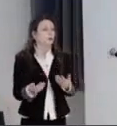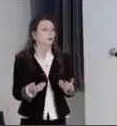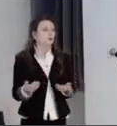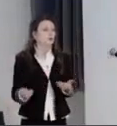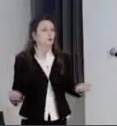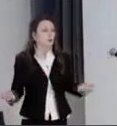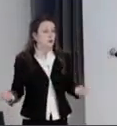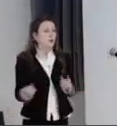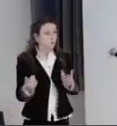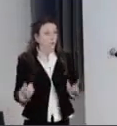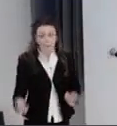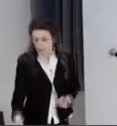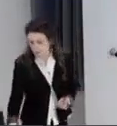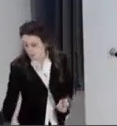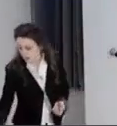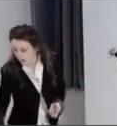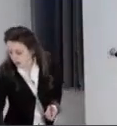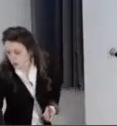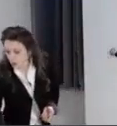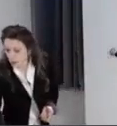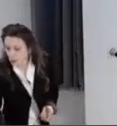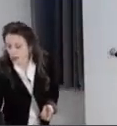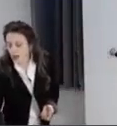appropriate emotional components.